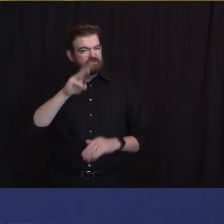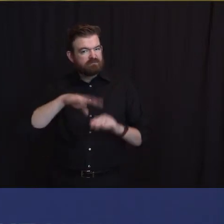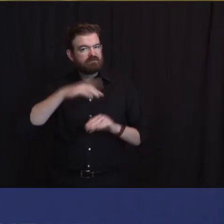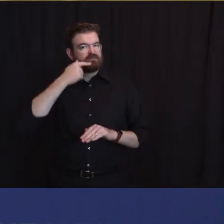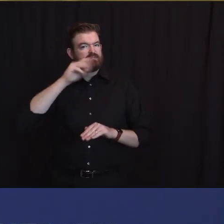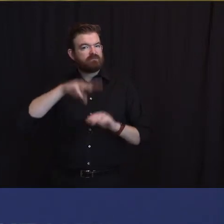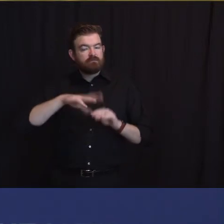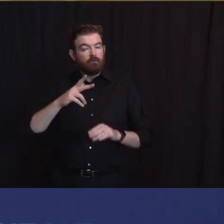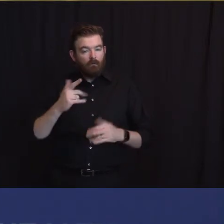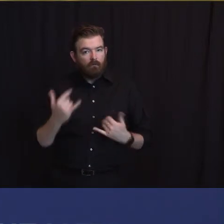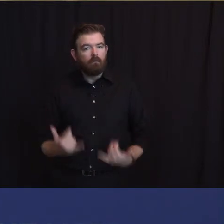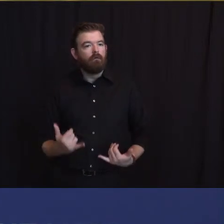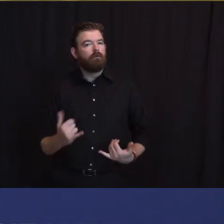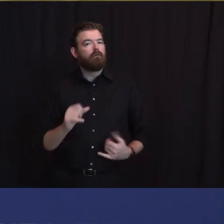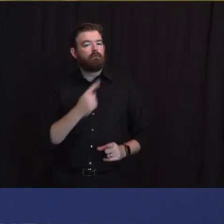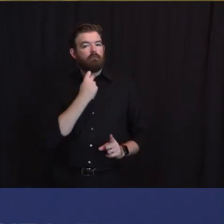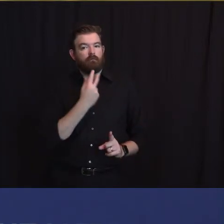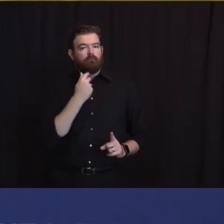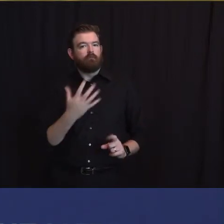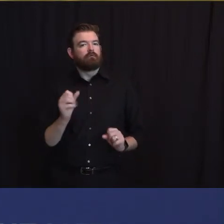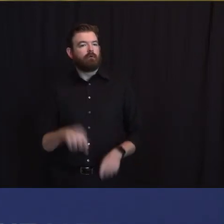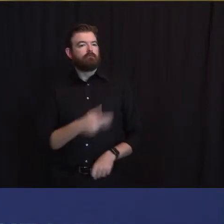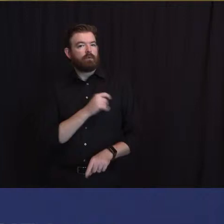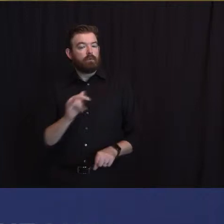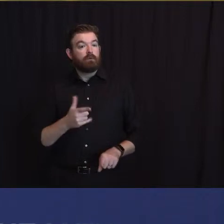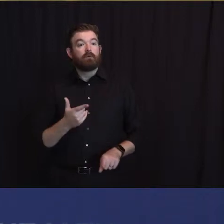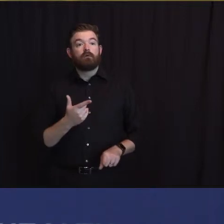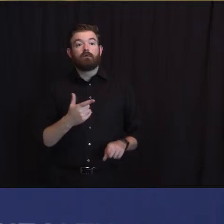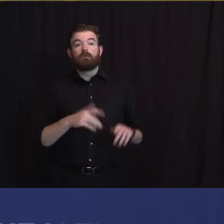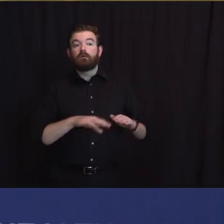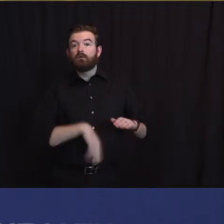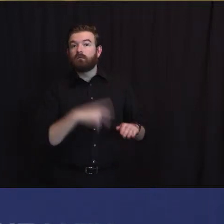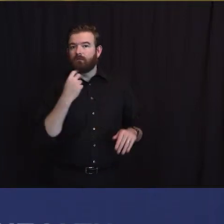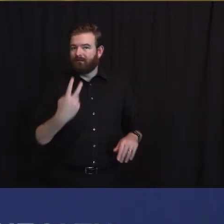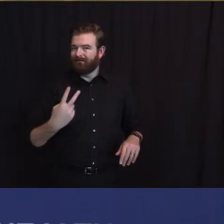yet that's approved for under the age of 12.